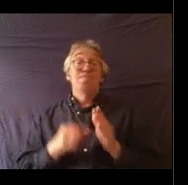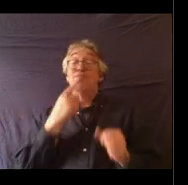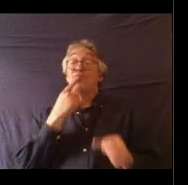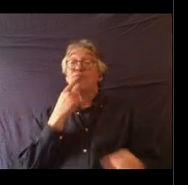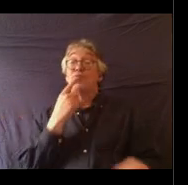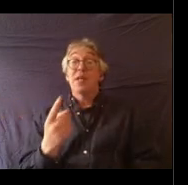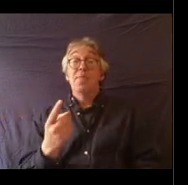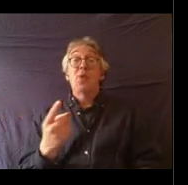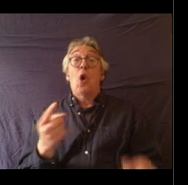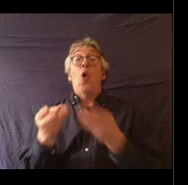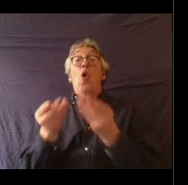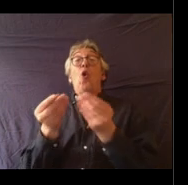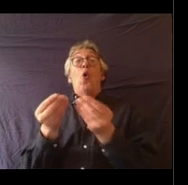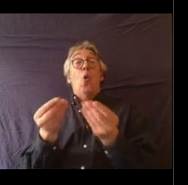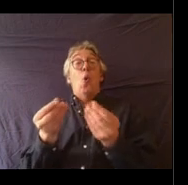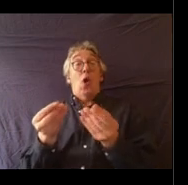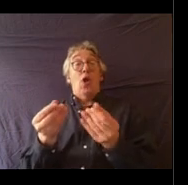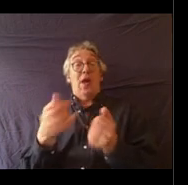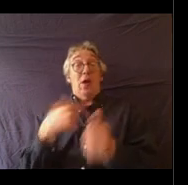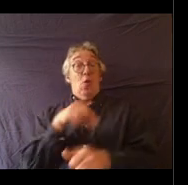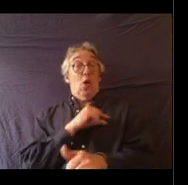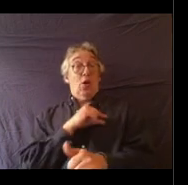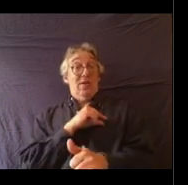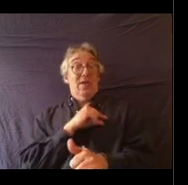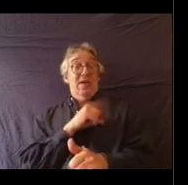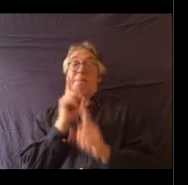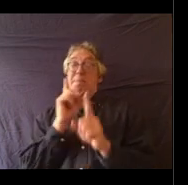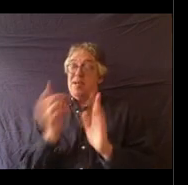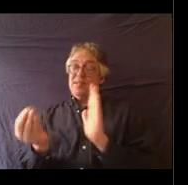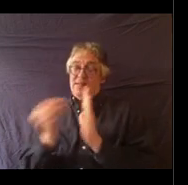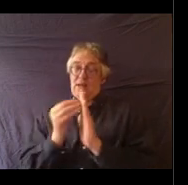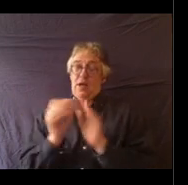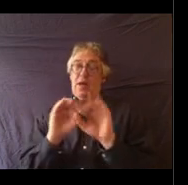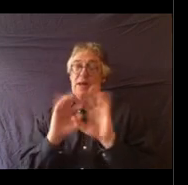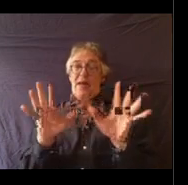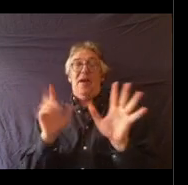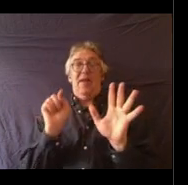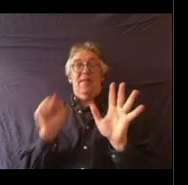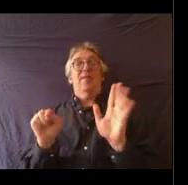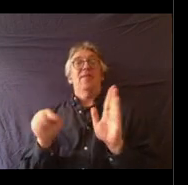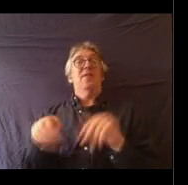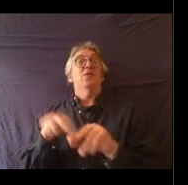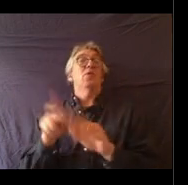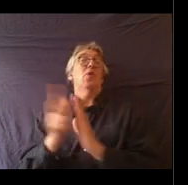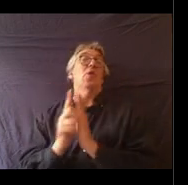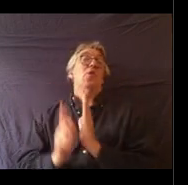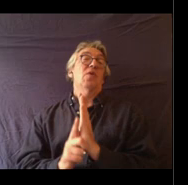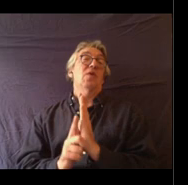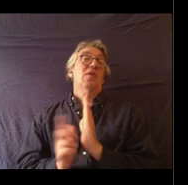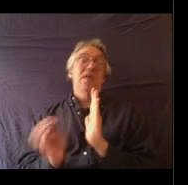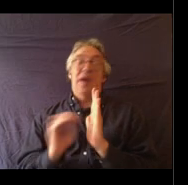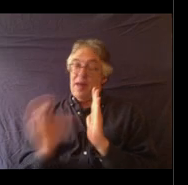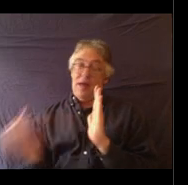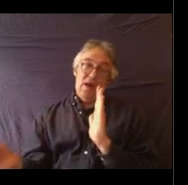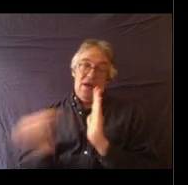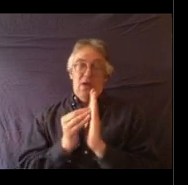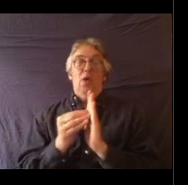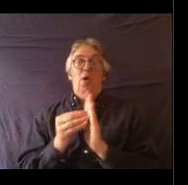of quality should be clearly stated in the rollout of the legislation at national level by referring